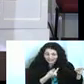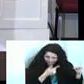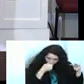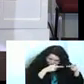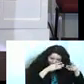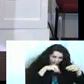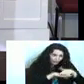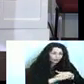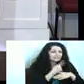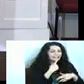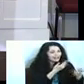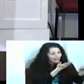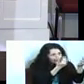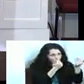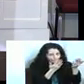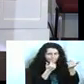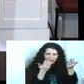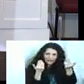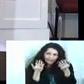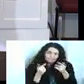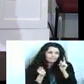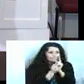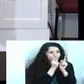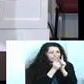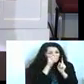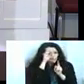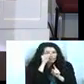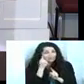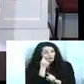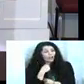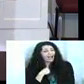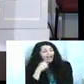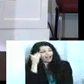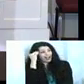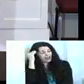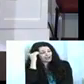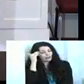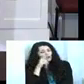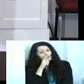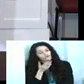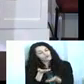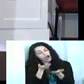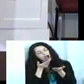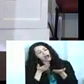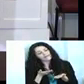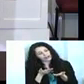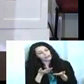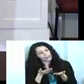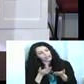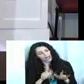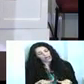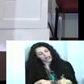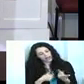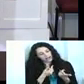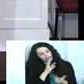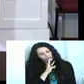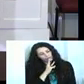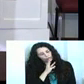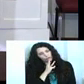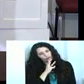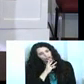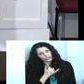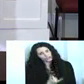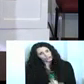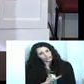come, meet a man, meet someone I know who offered me living water this